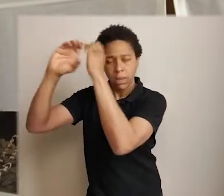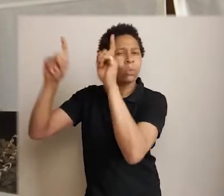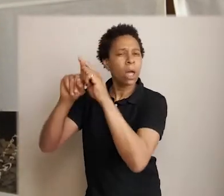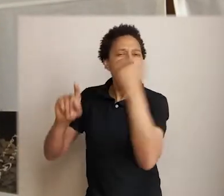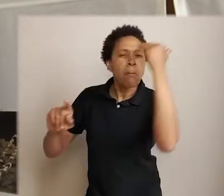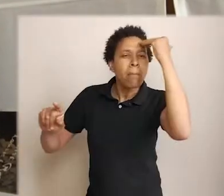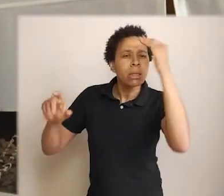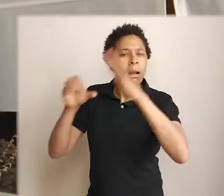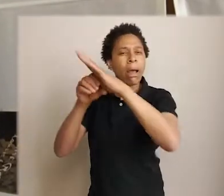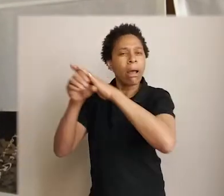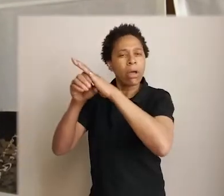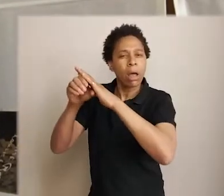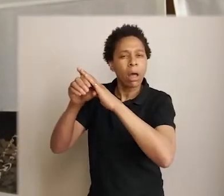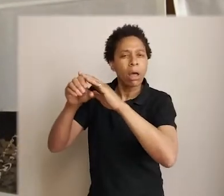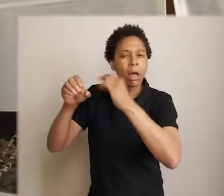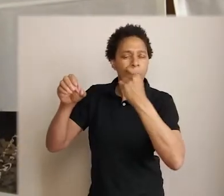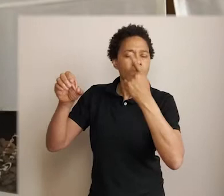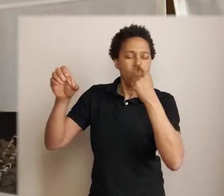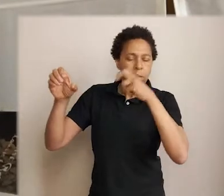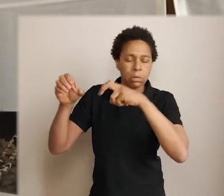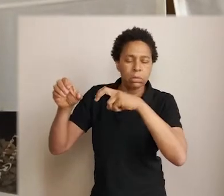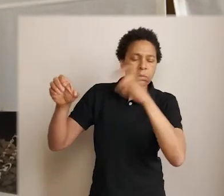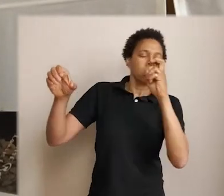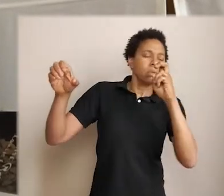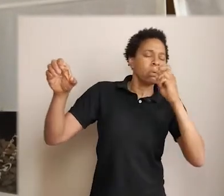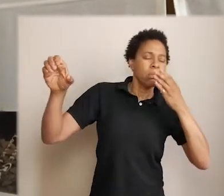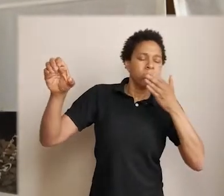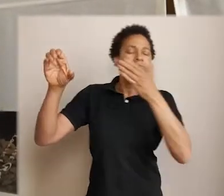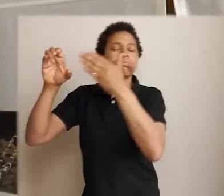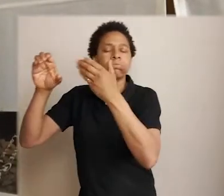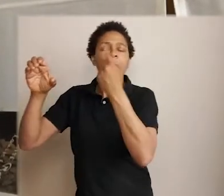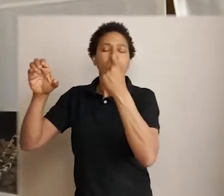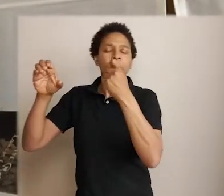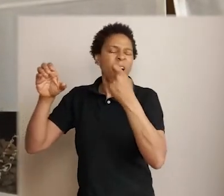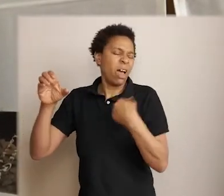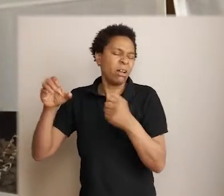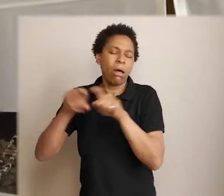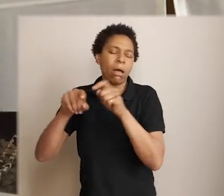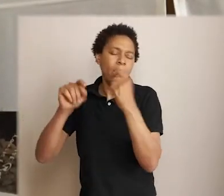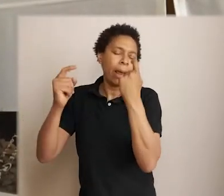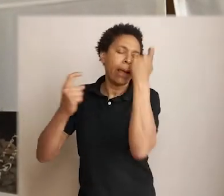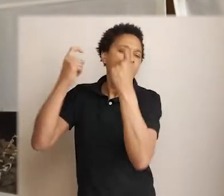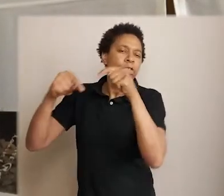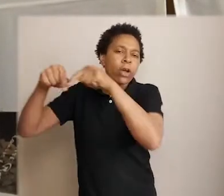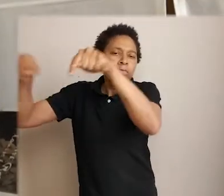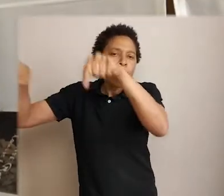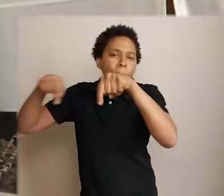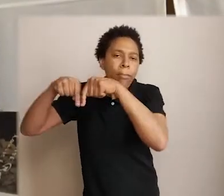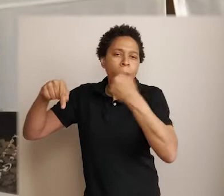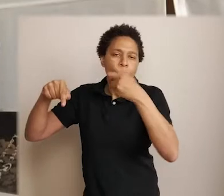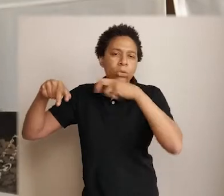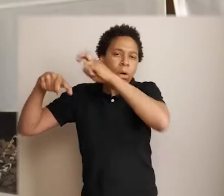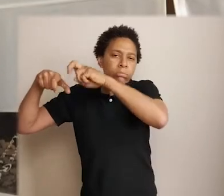played out. I create a room. I can walk down the stairs to this room and in this room. I can be this girl and not this